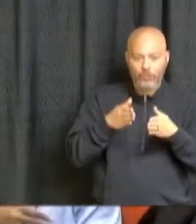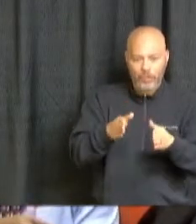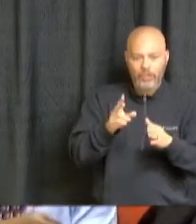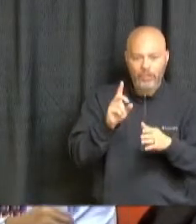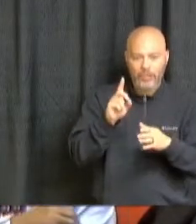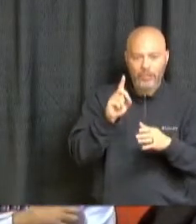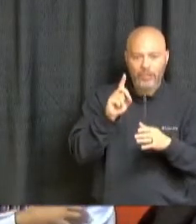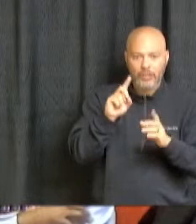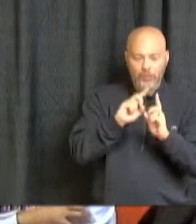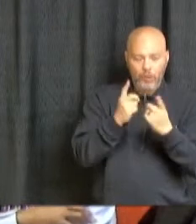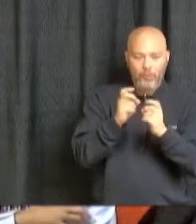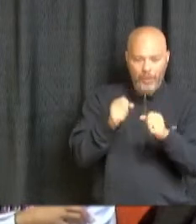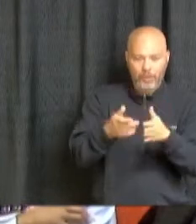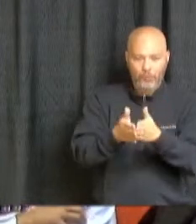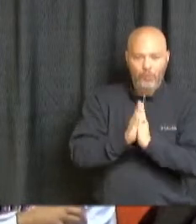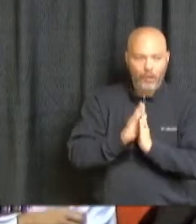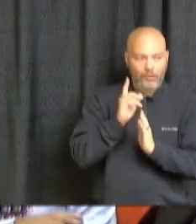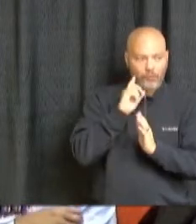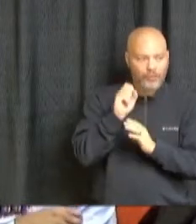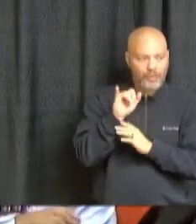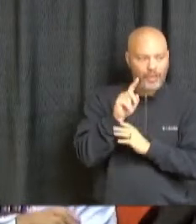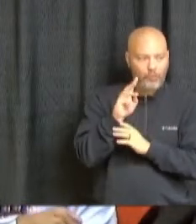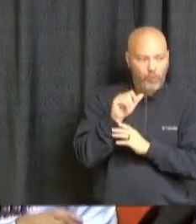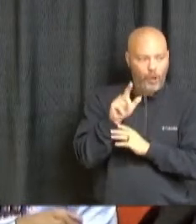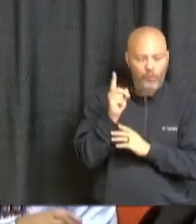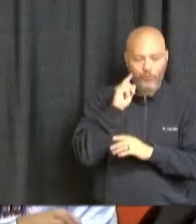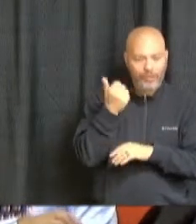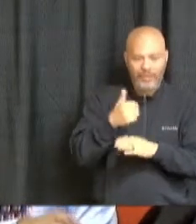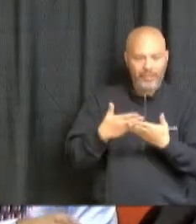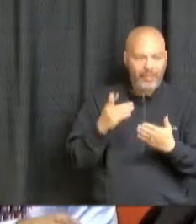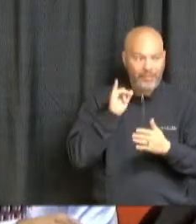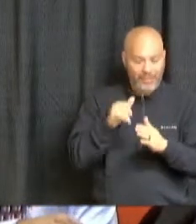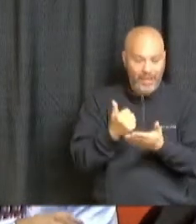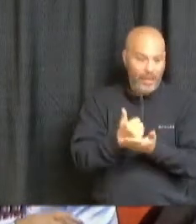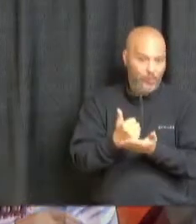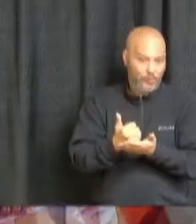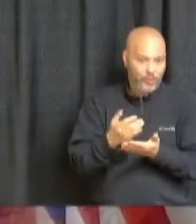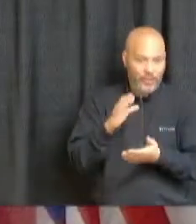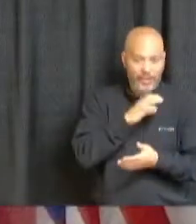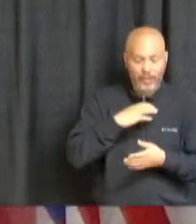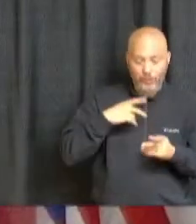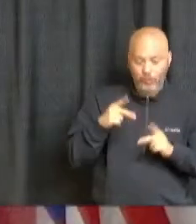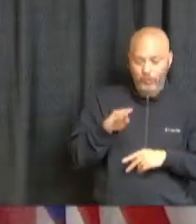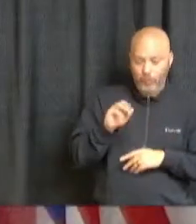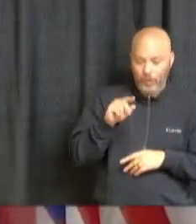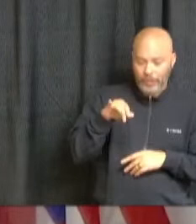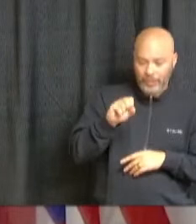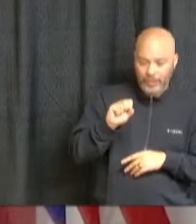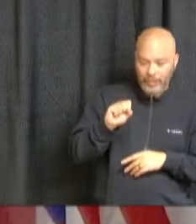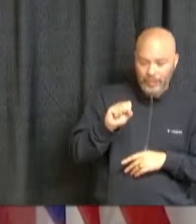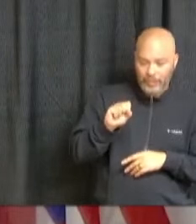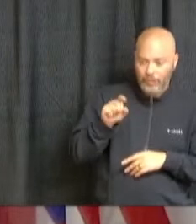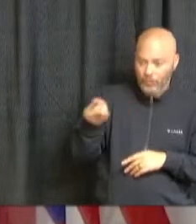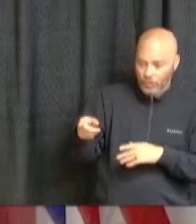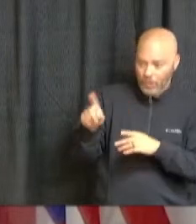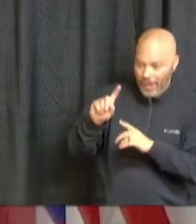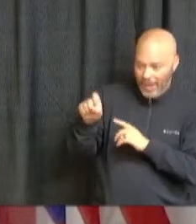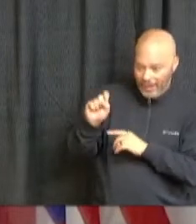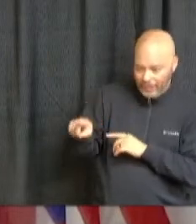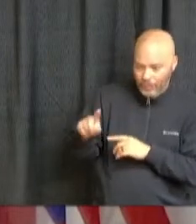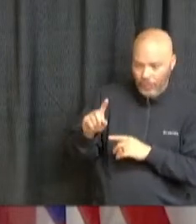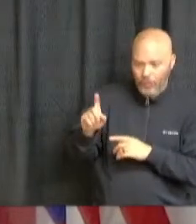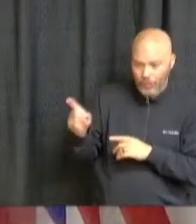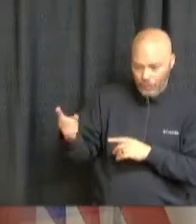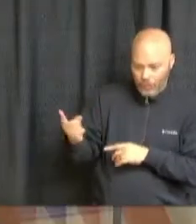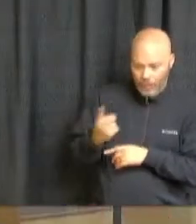require sidewalks for anything. So, if that helps. Councilperson Marquis, you asked the question, which Yes. got him